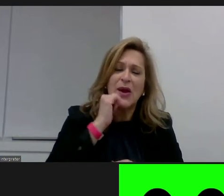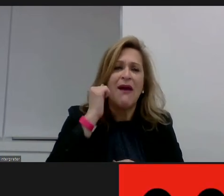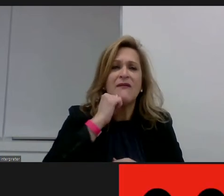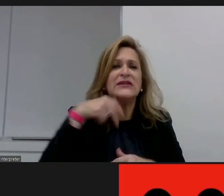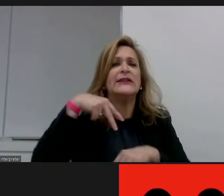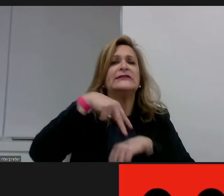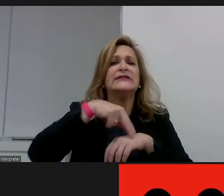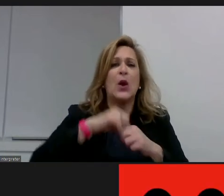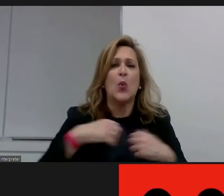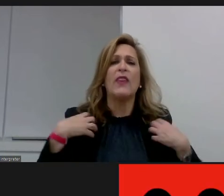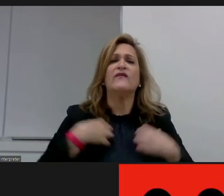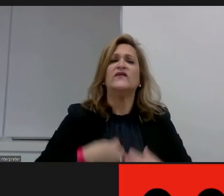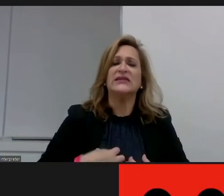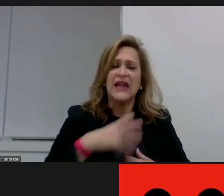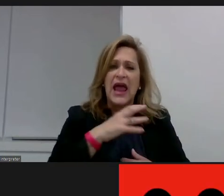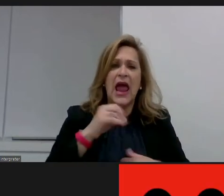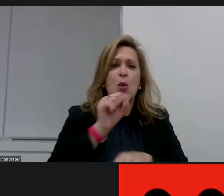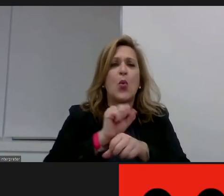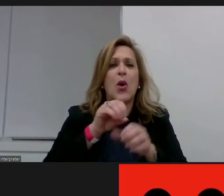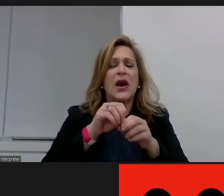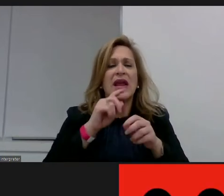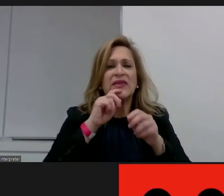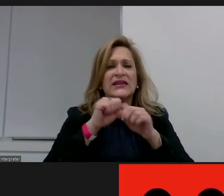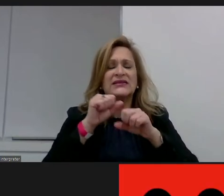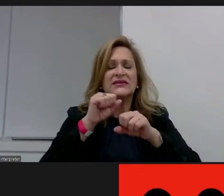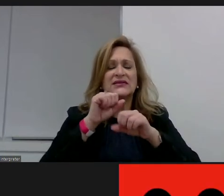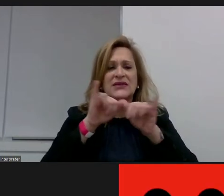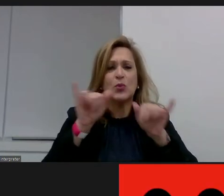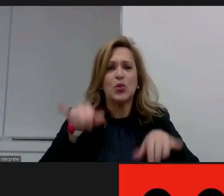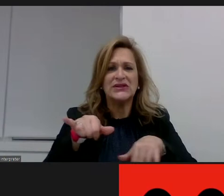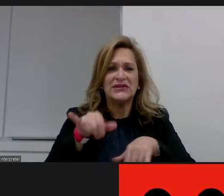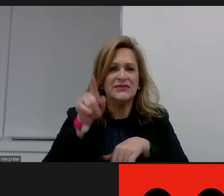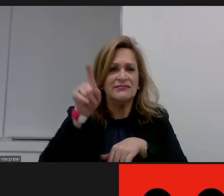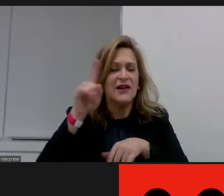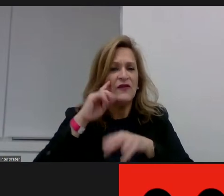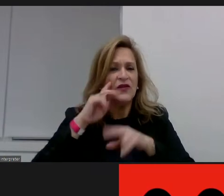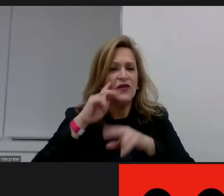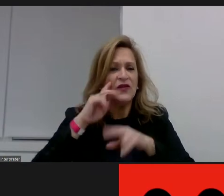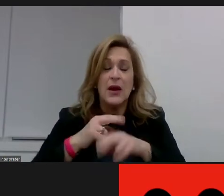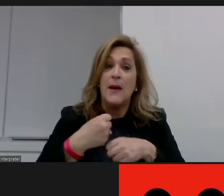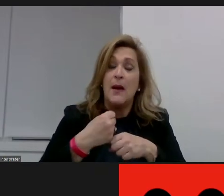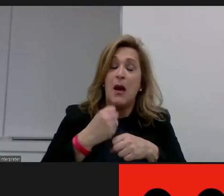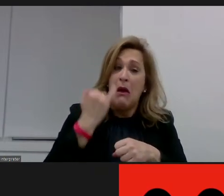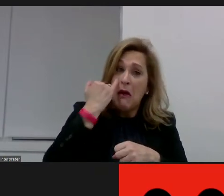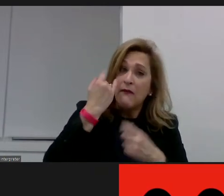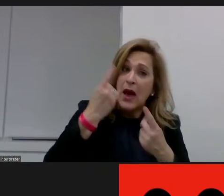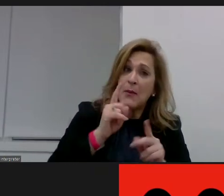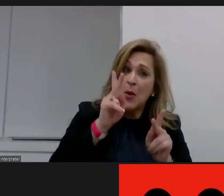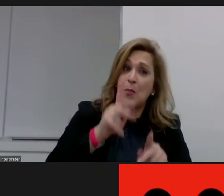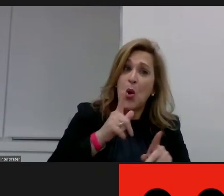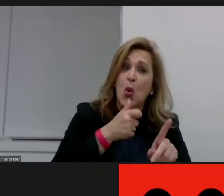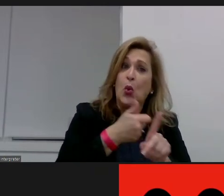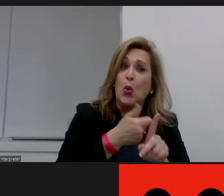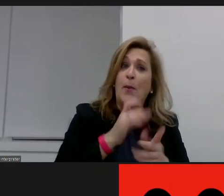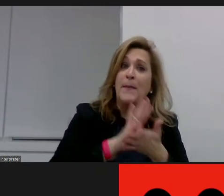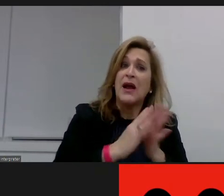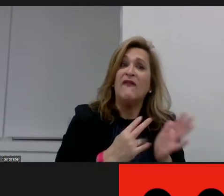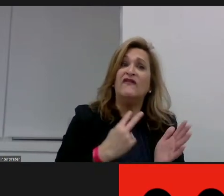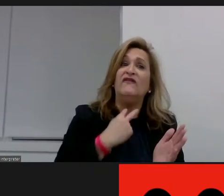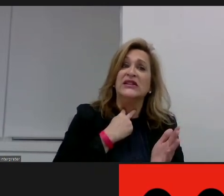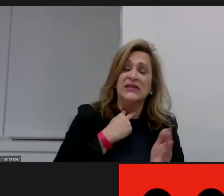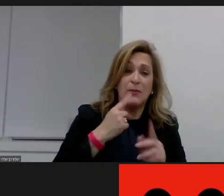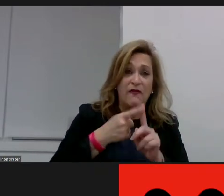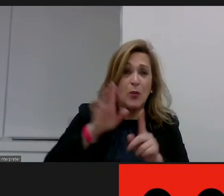system. Let me leave you with this. If someone is victimized or suffers because of your stupid decisions, then I hope you have regrets and nightmares the rest of your